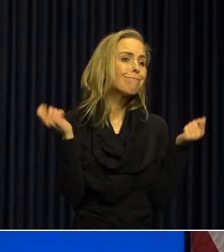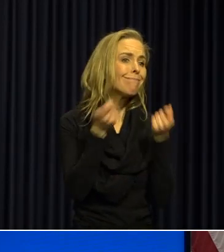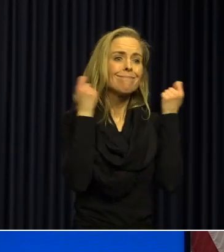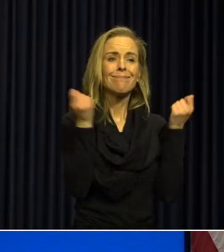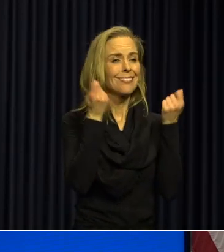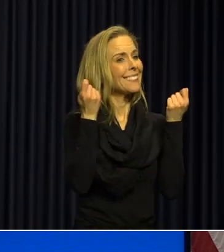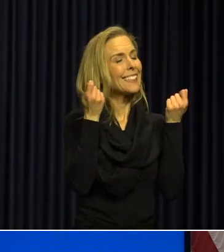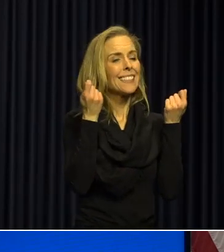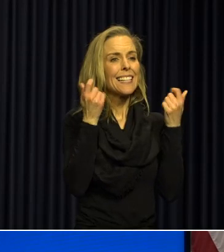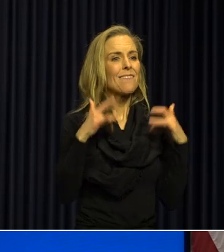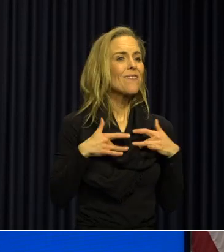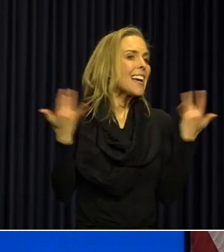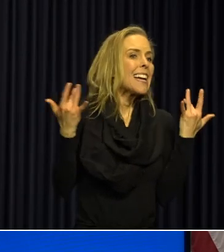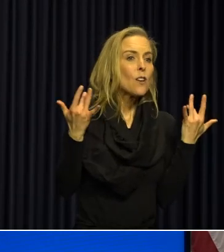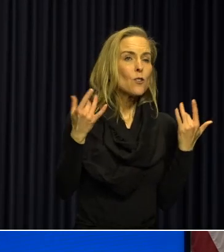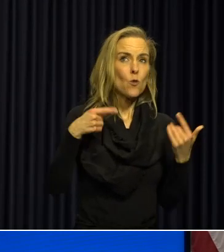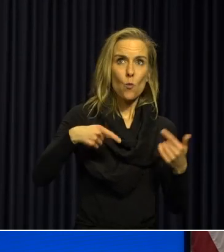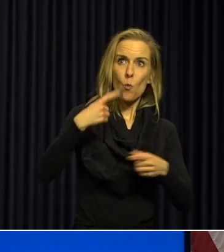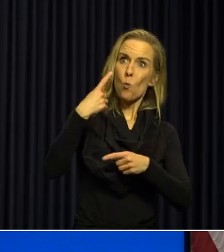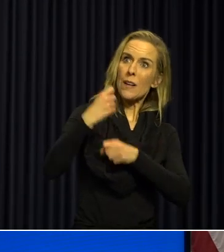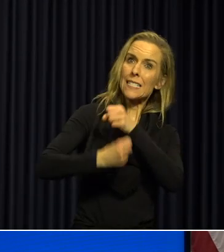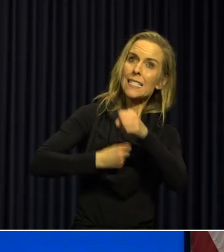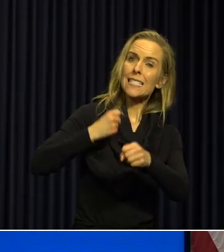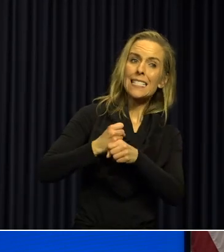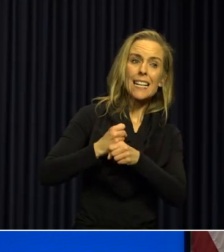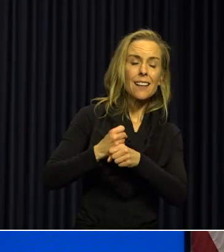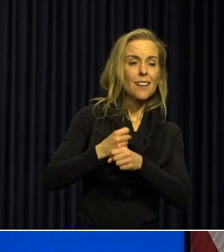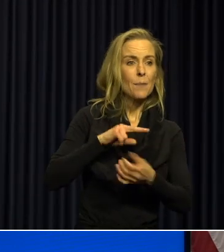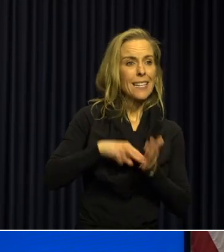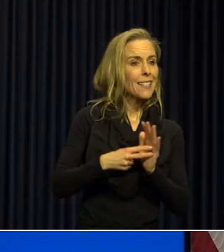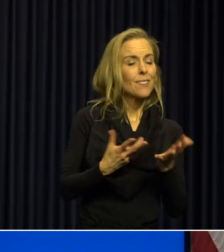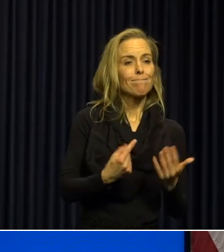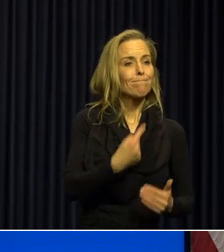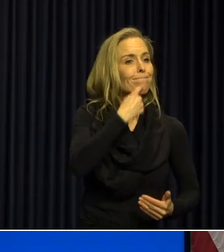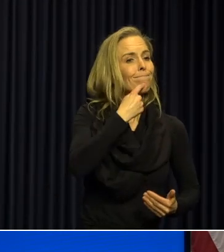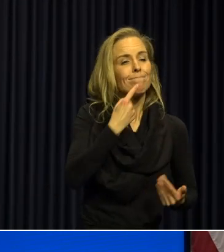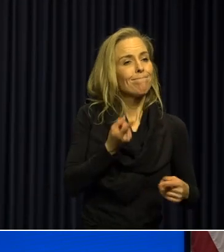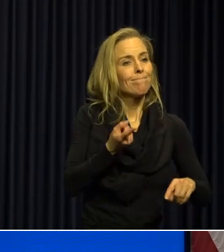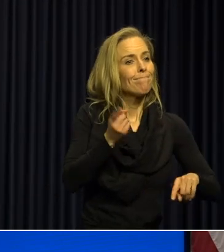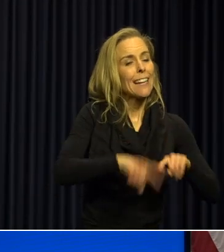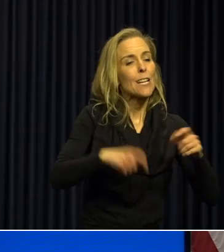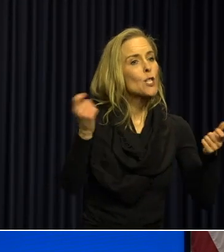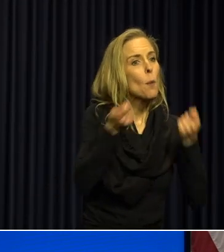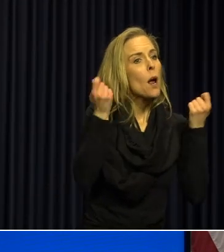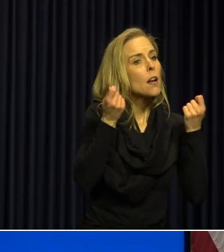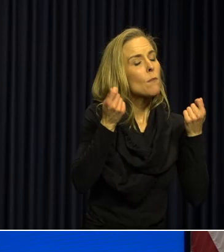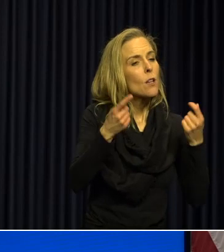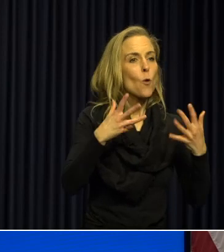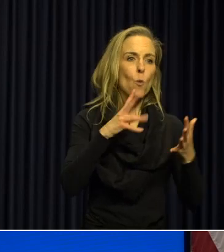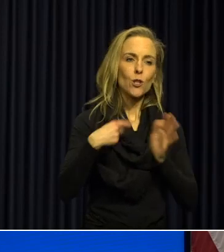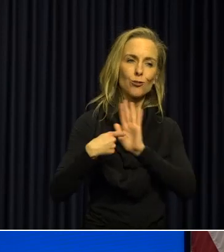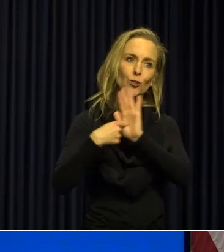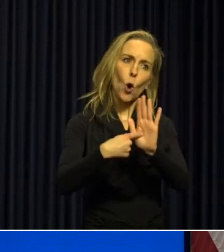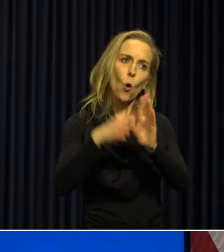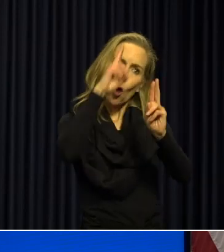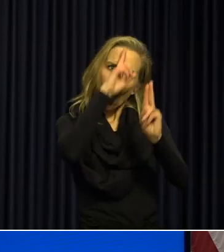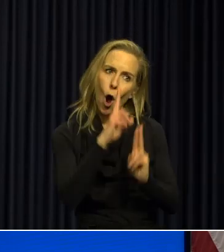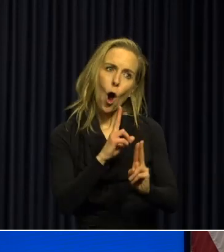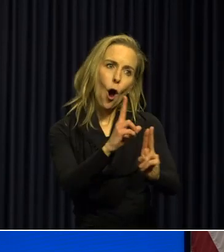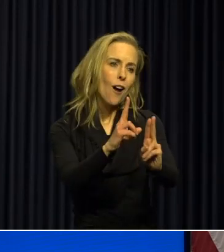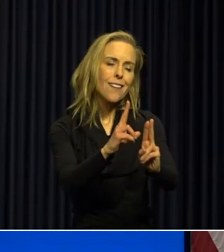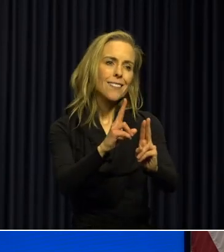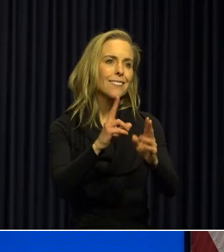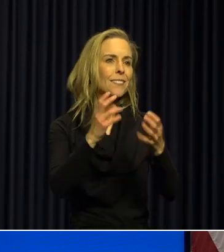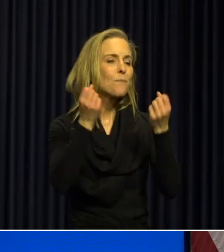that just this 1 year is going to lose. And we are seeing an outpouring of support, so keep it up. We want to honor all of